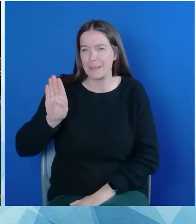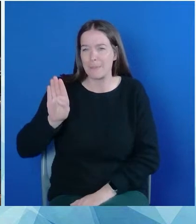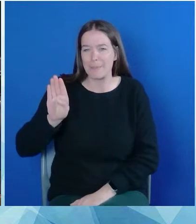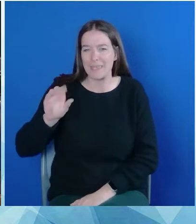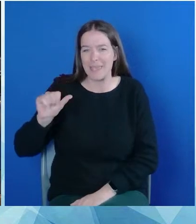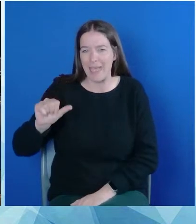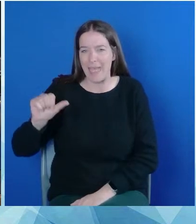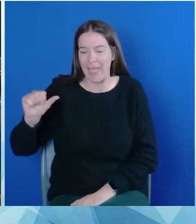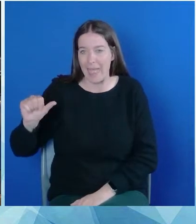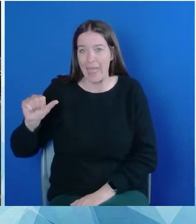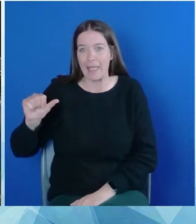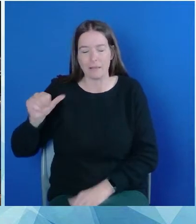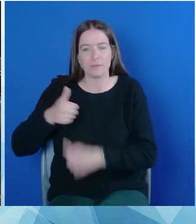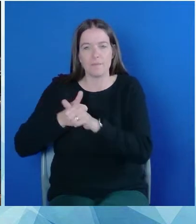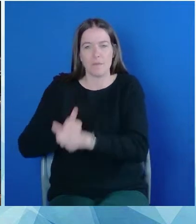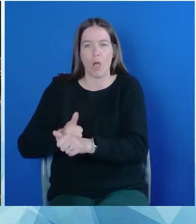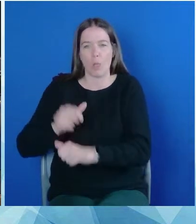request.